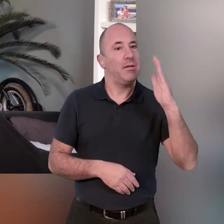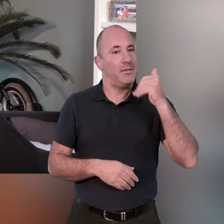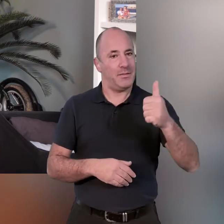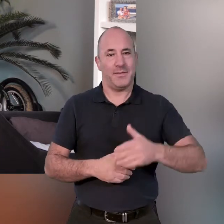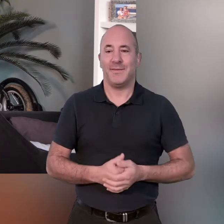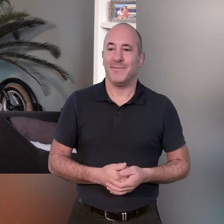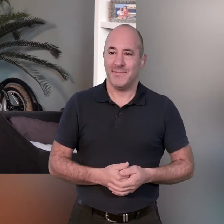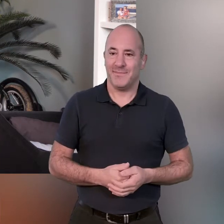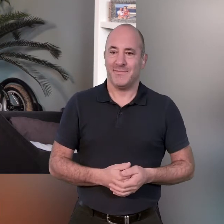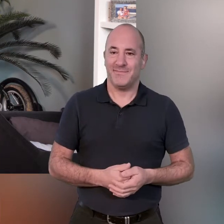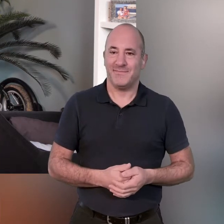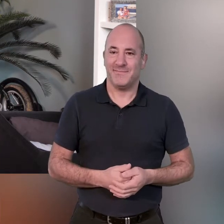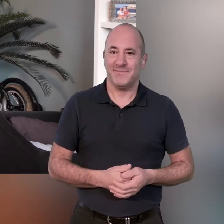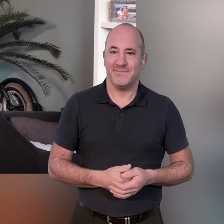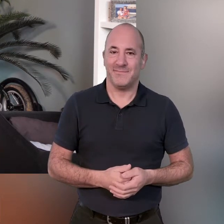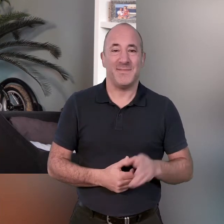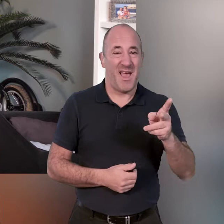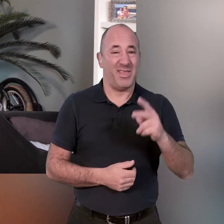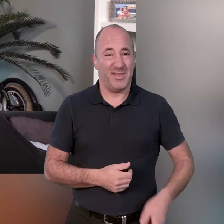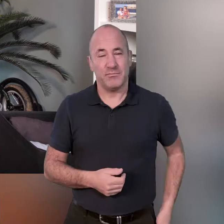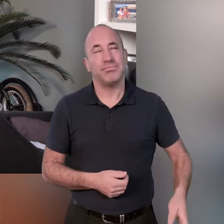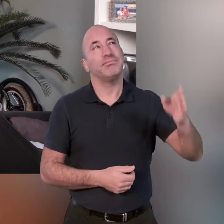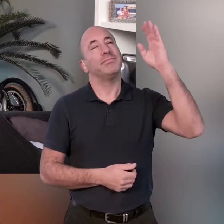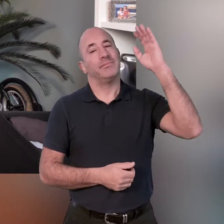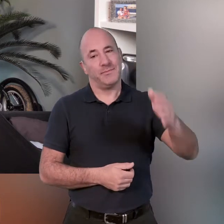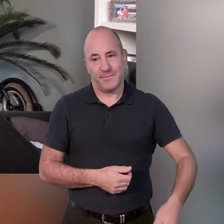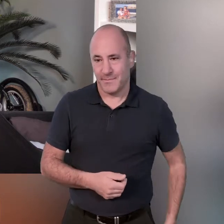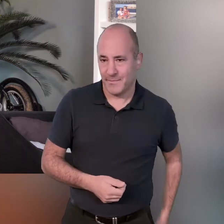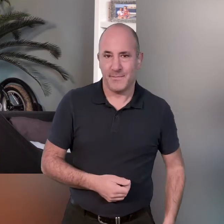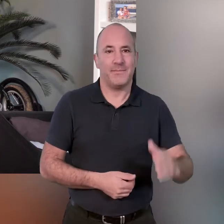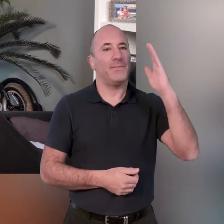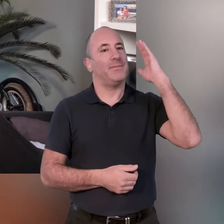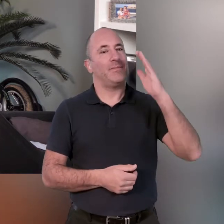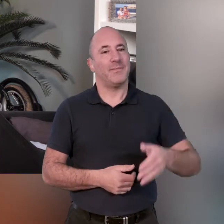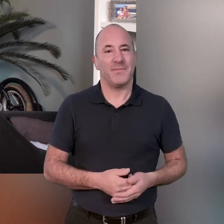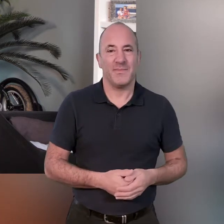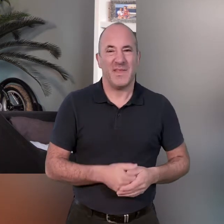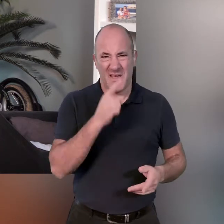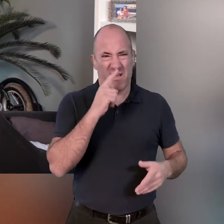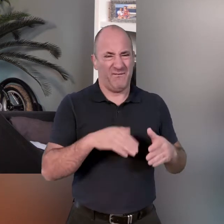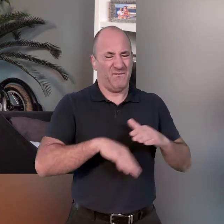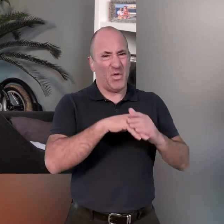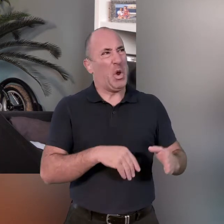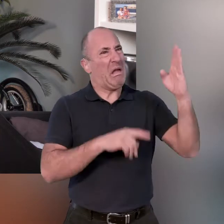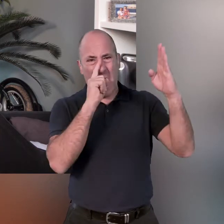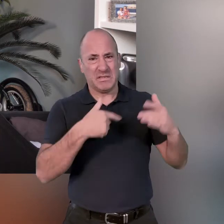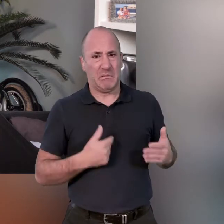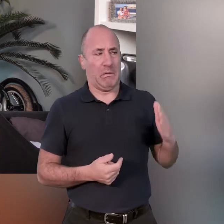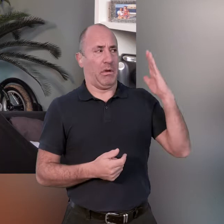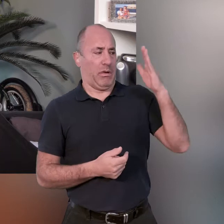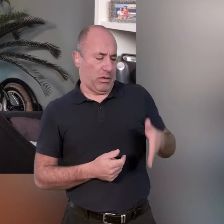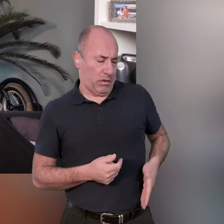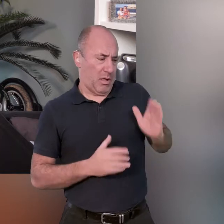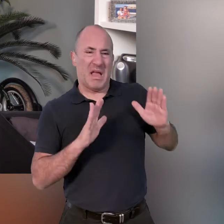our side. And again, all the way up, as far as you can get, and then back down. If you can only get up to here, that's fine, wherever you can get